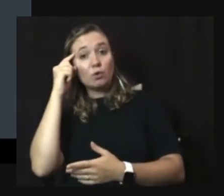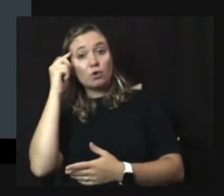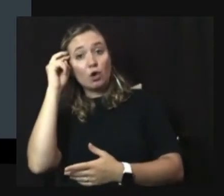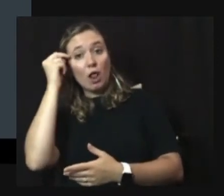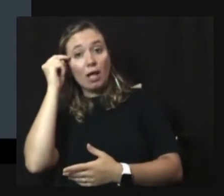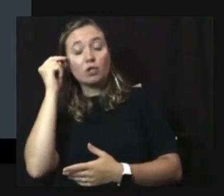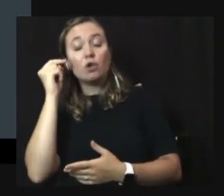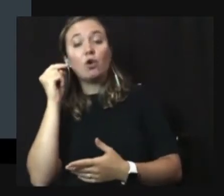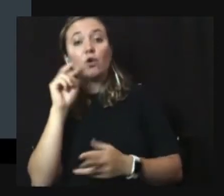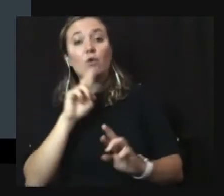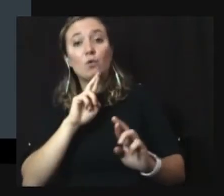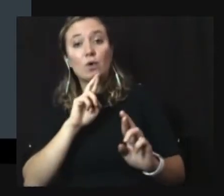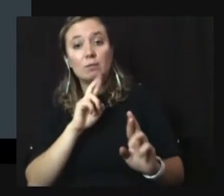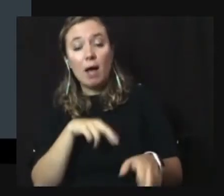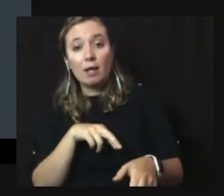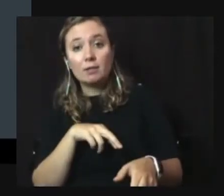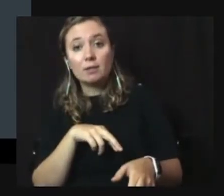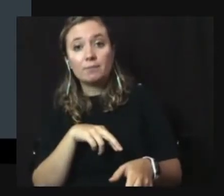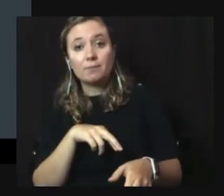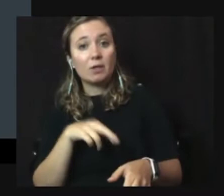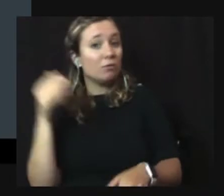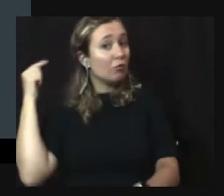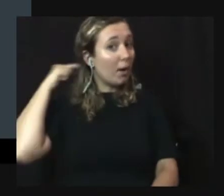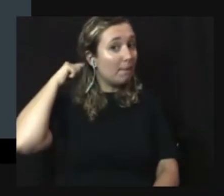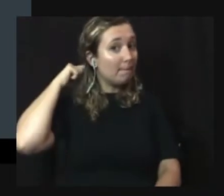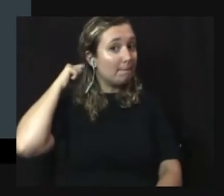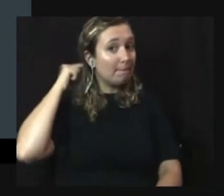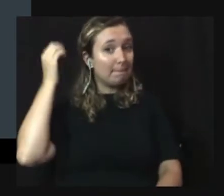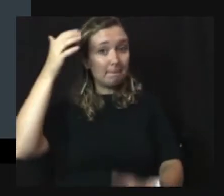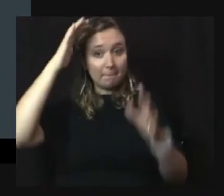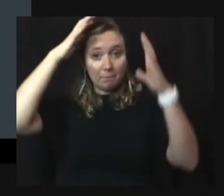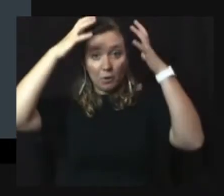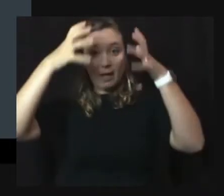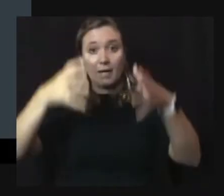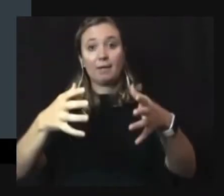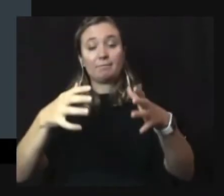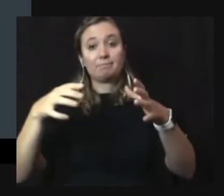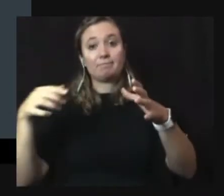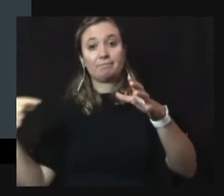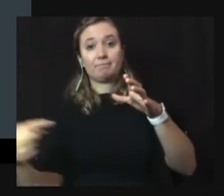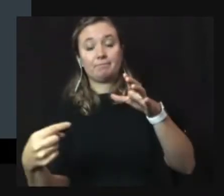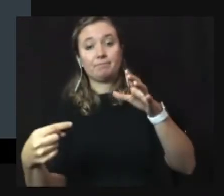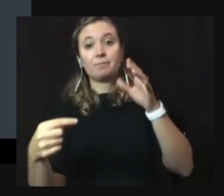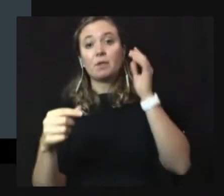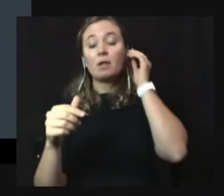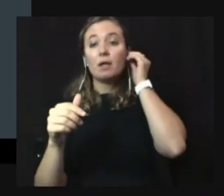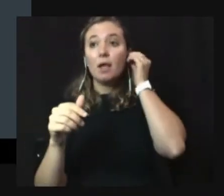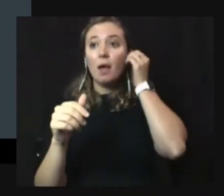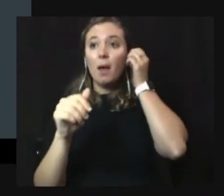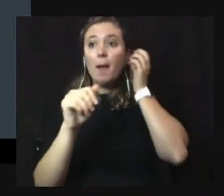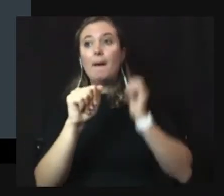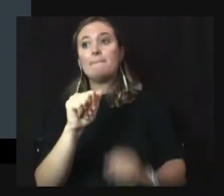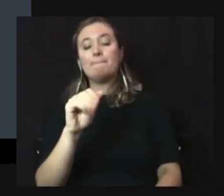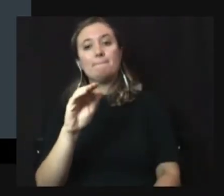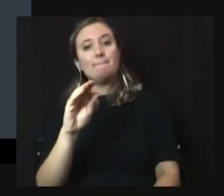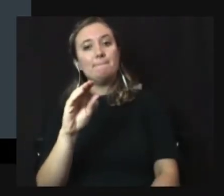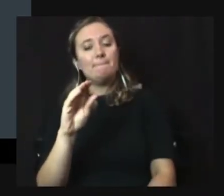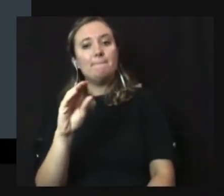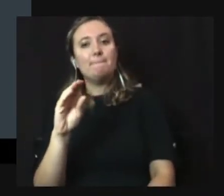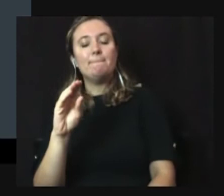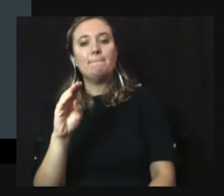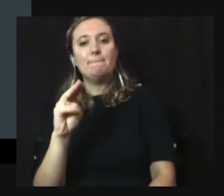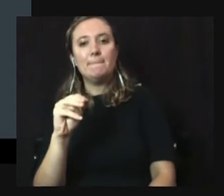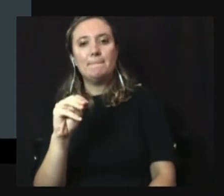originate in the back part of our brain. So that is the amygdala. And the amygdala is